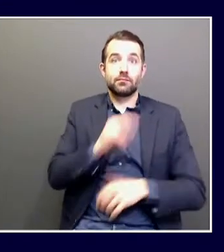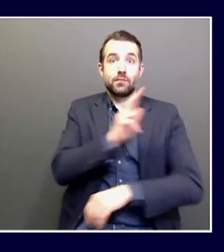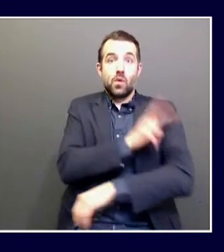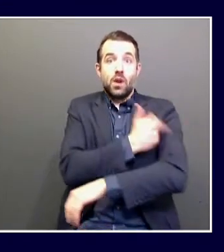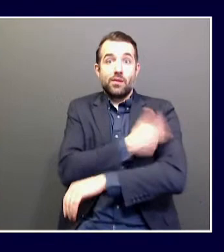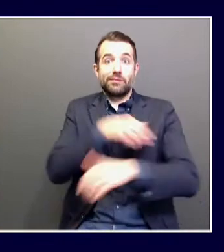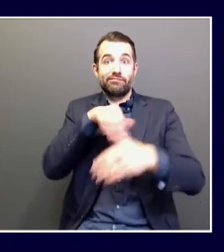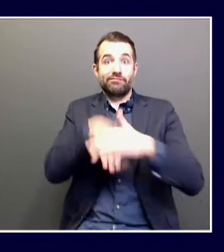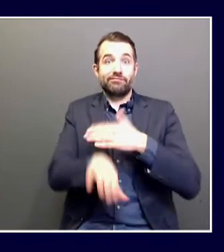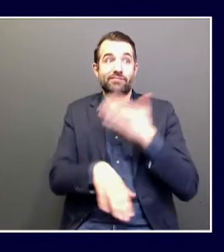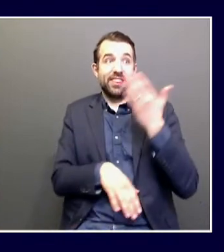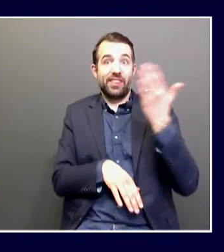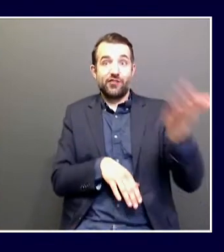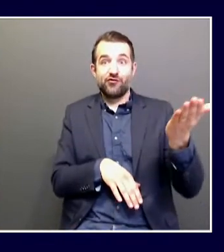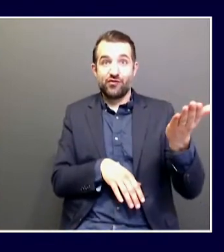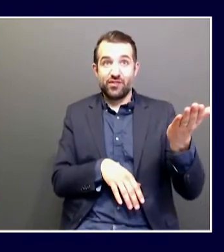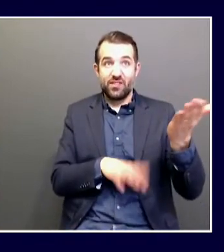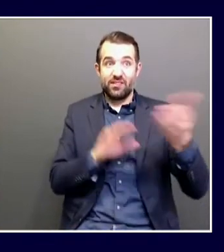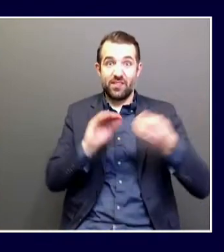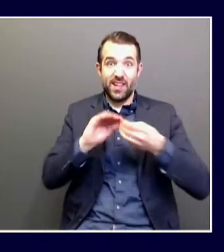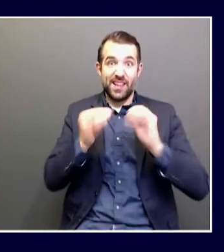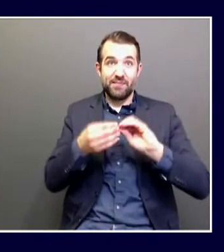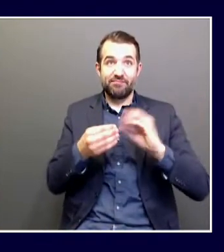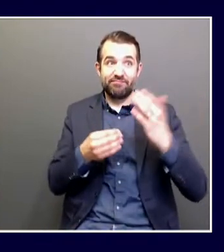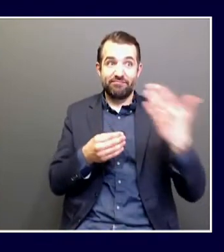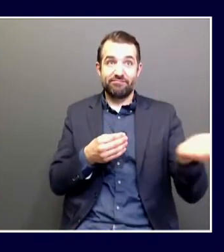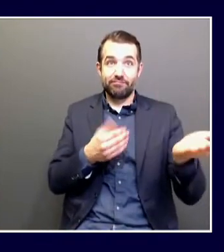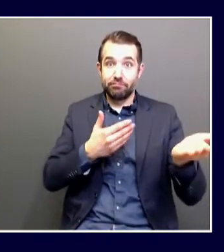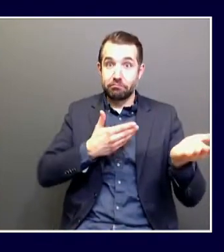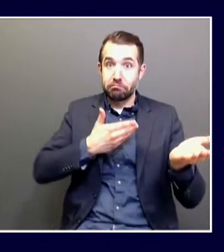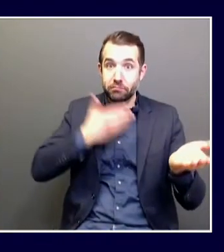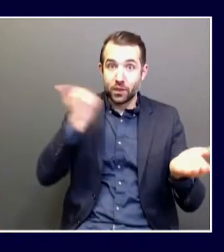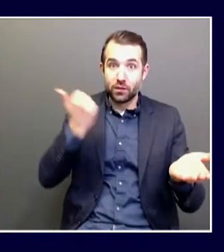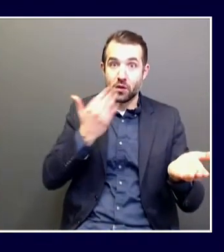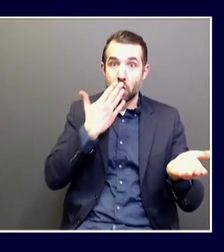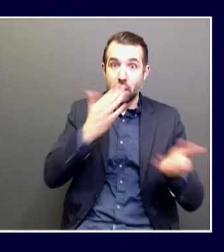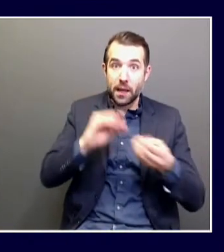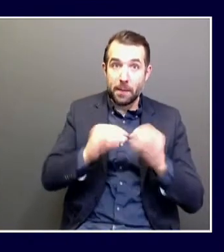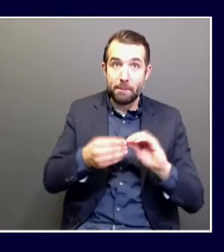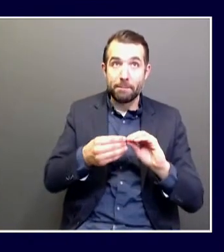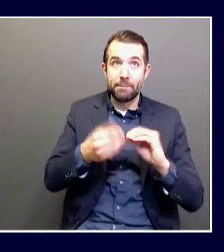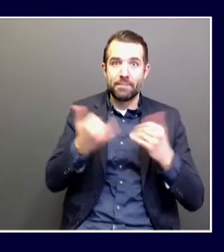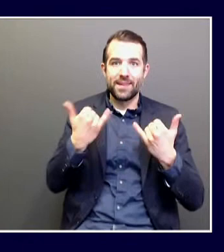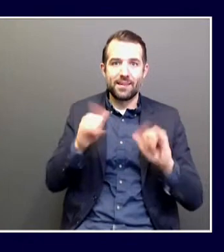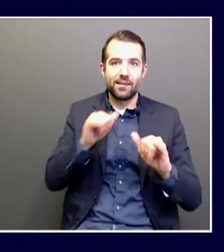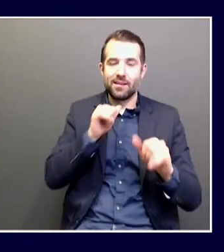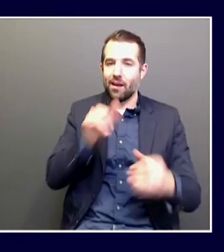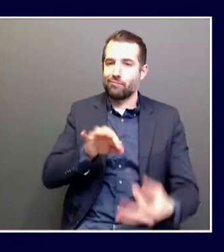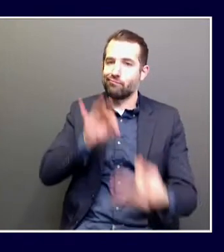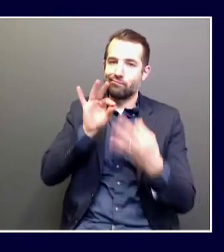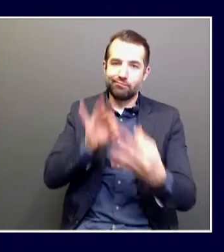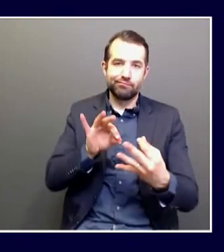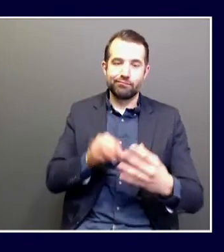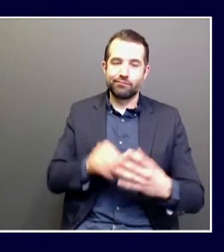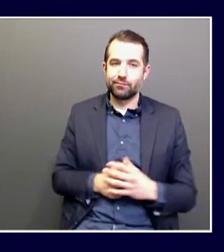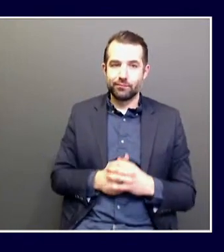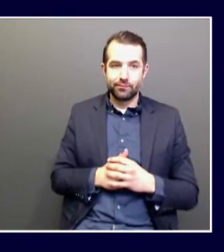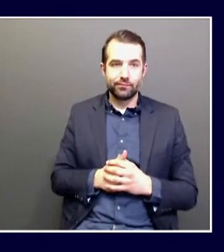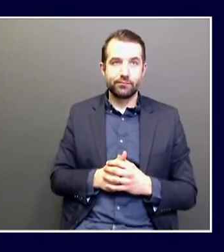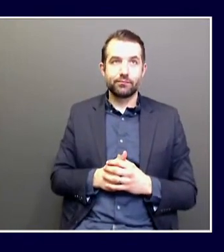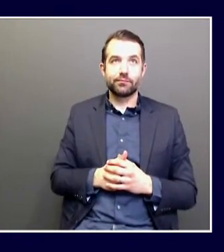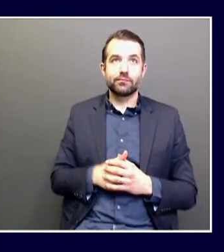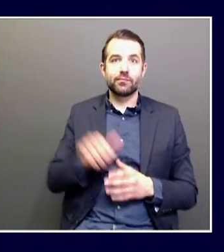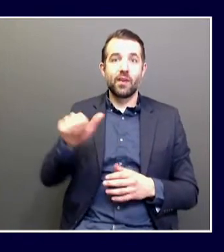imperfections. This is one of them. But in jurisdictions and countries that have studied the distinction between with and for, they haven't found